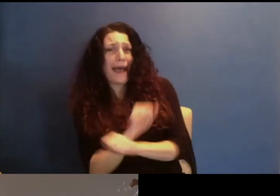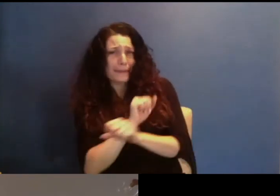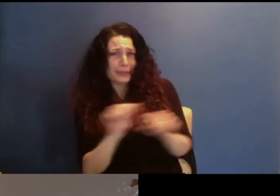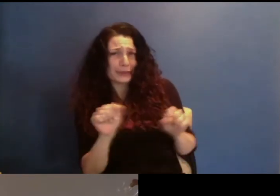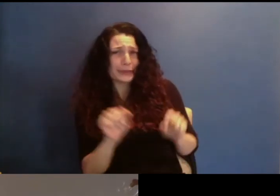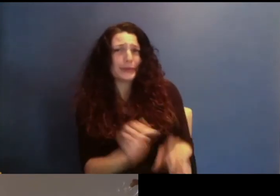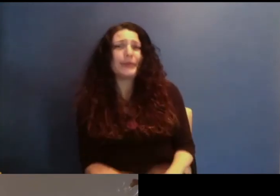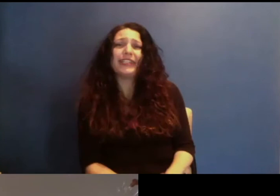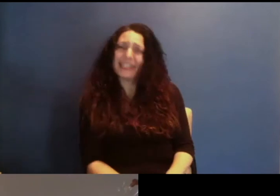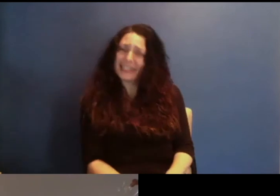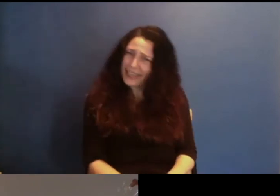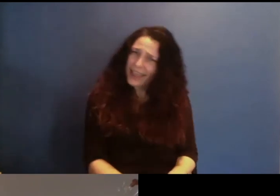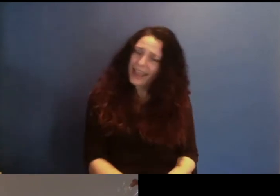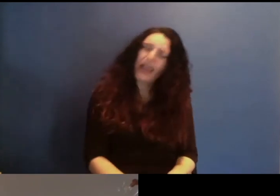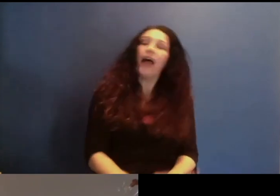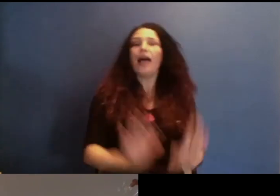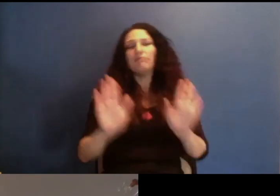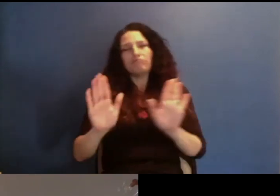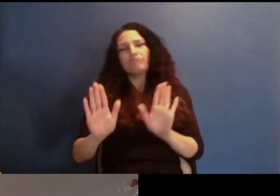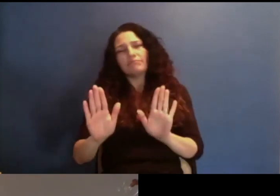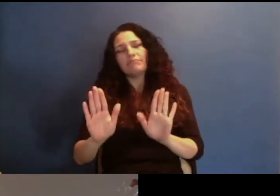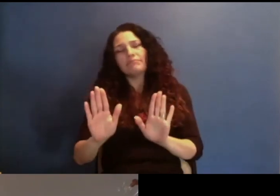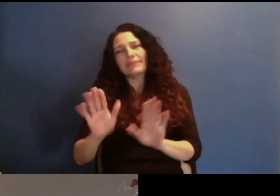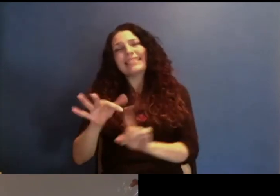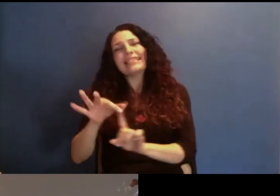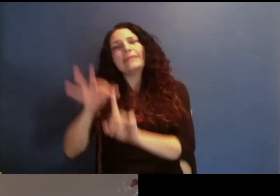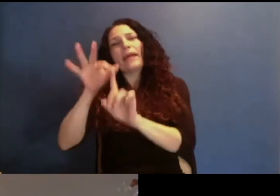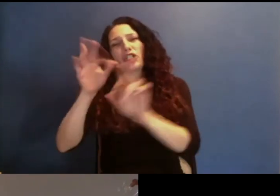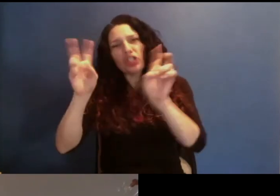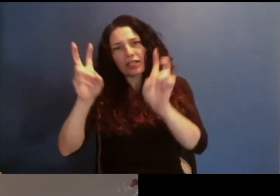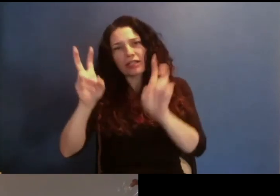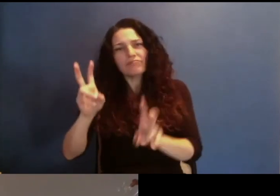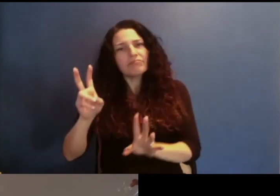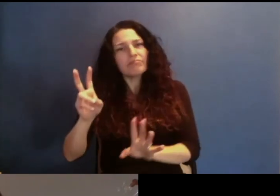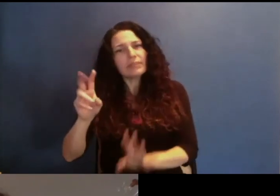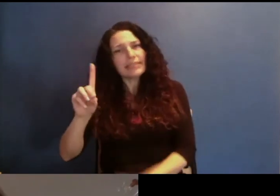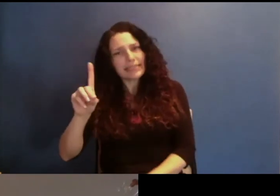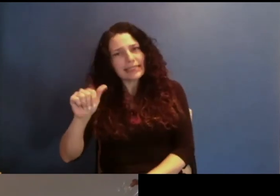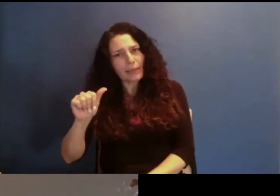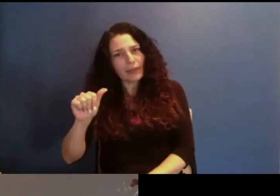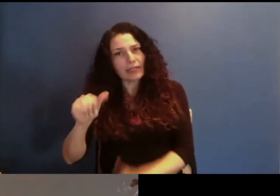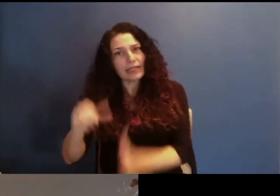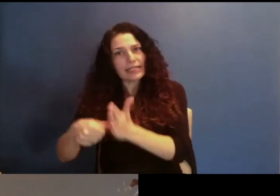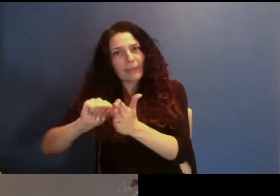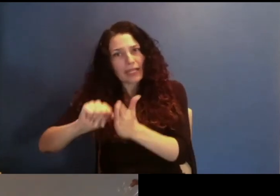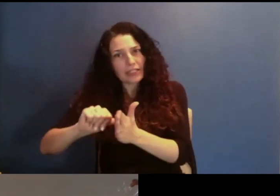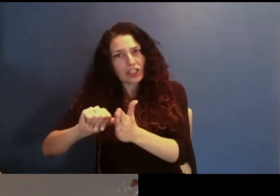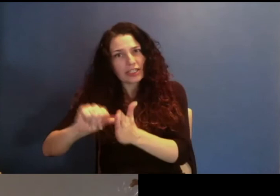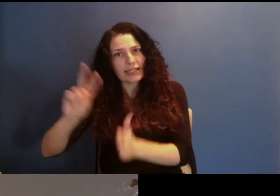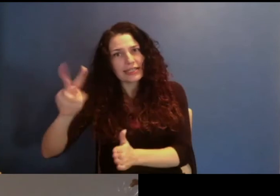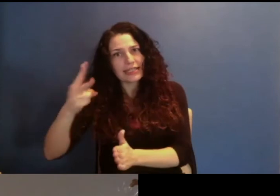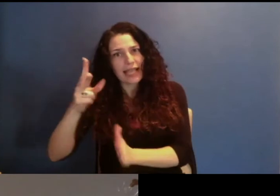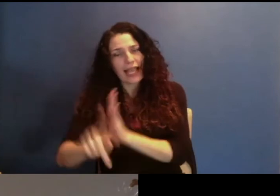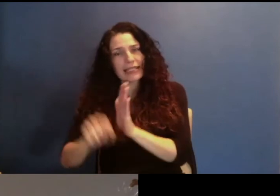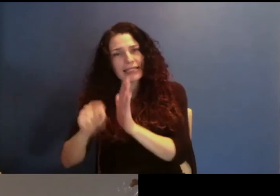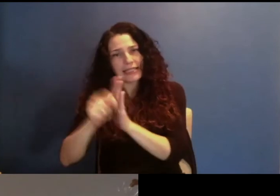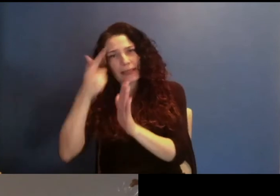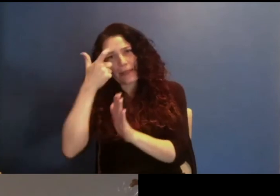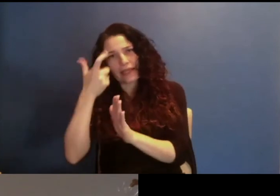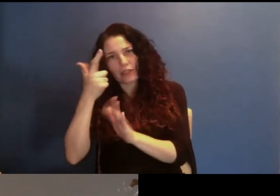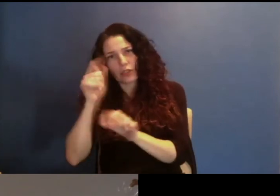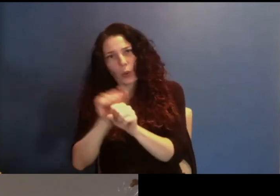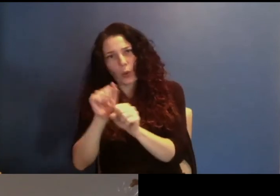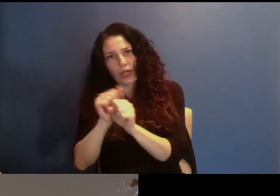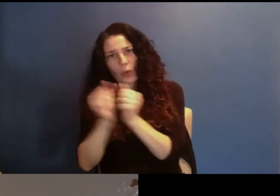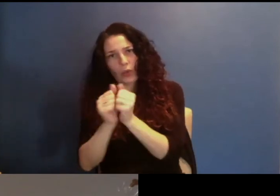as Special is, and like especially season 2, it gets a lot more in terms of working with other disabled people and whatnot.